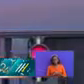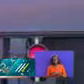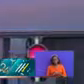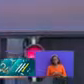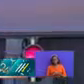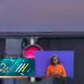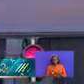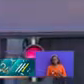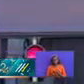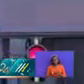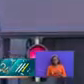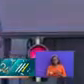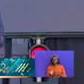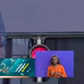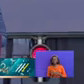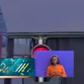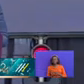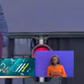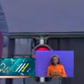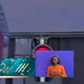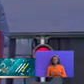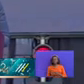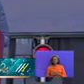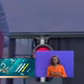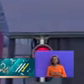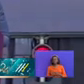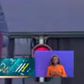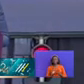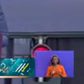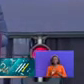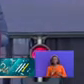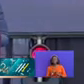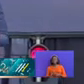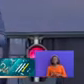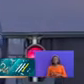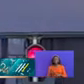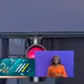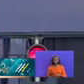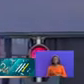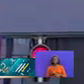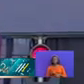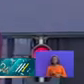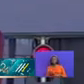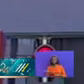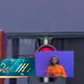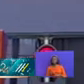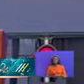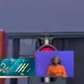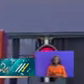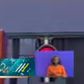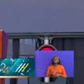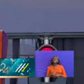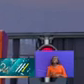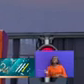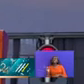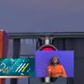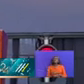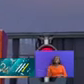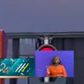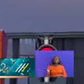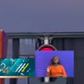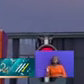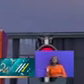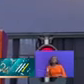doctrinated Jesus can I say something else the days of Noah the days